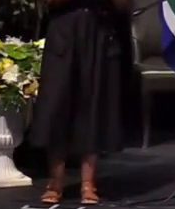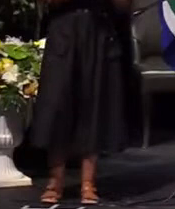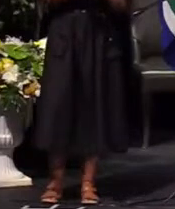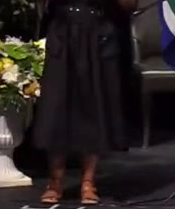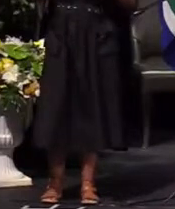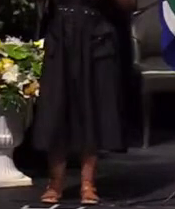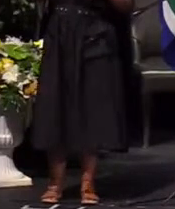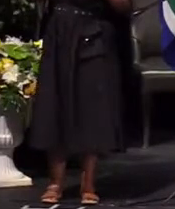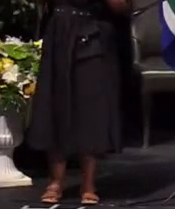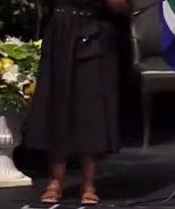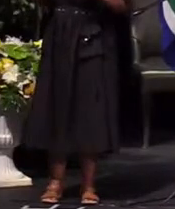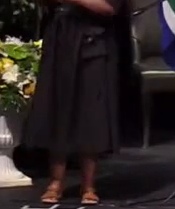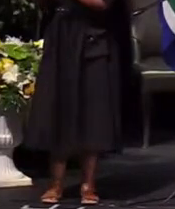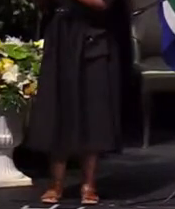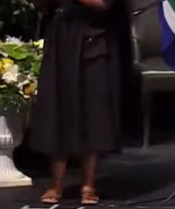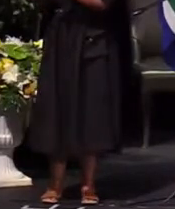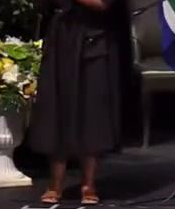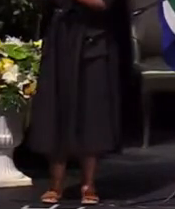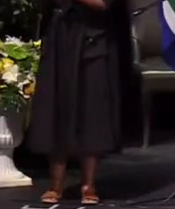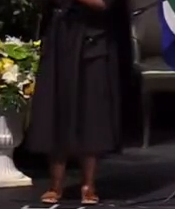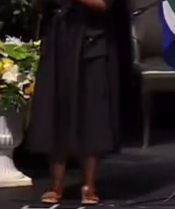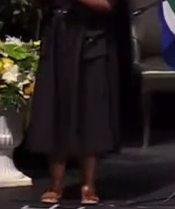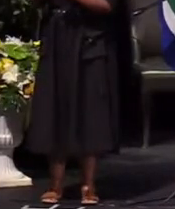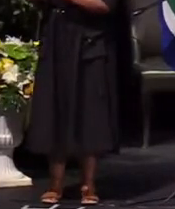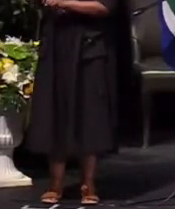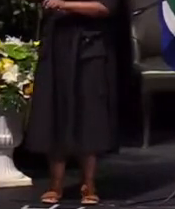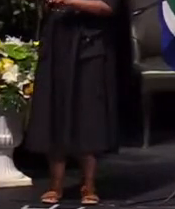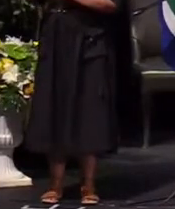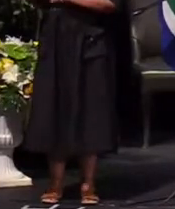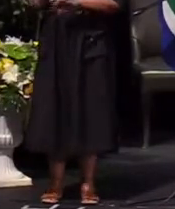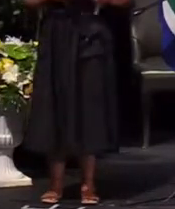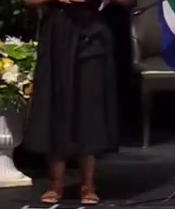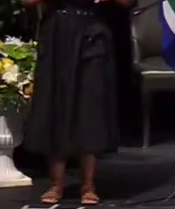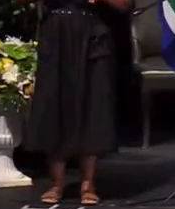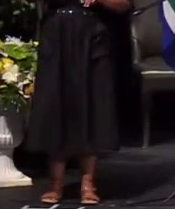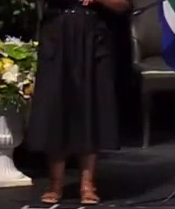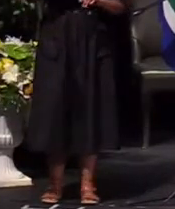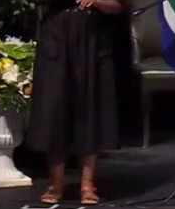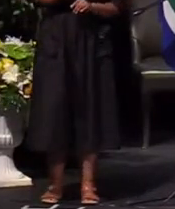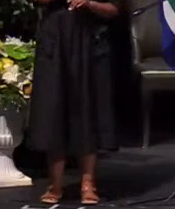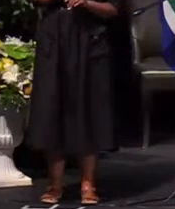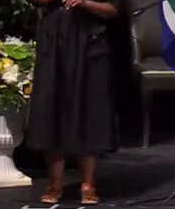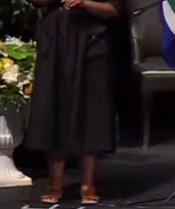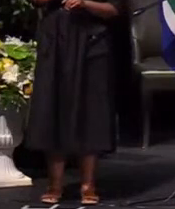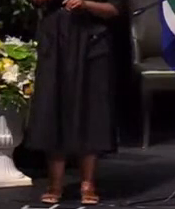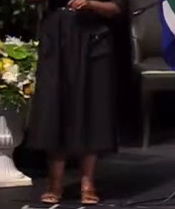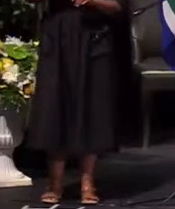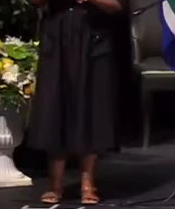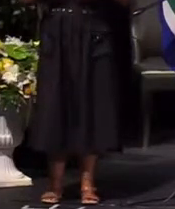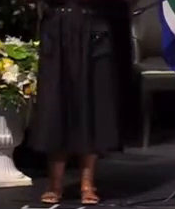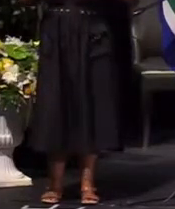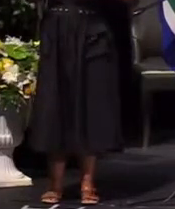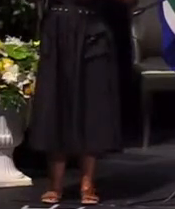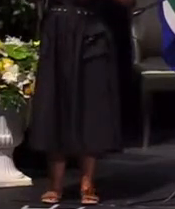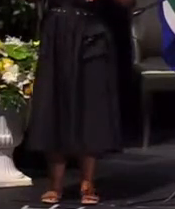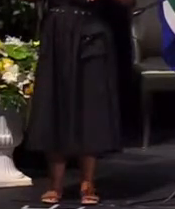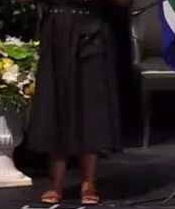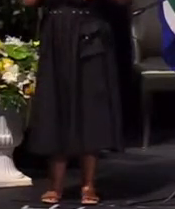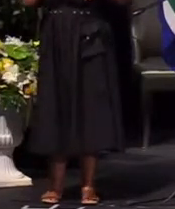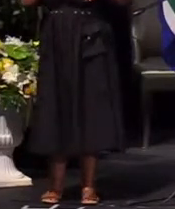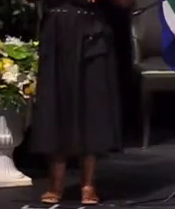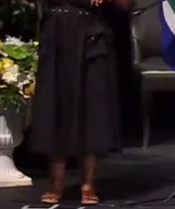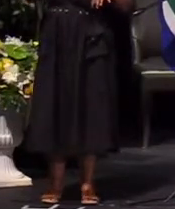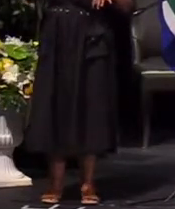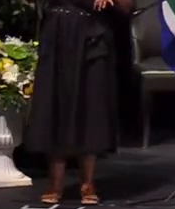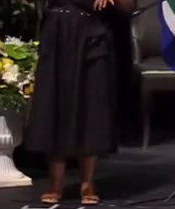man thereby creating a long-term struggle in the future if it is not like that it is you can substitute a black man or